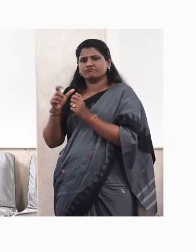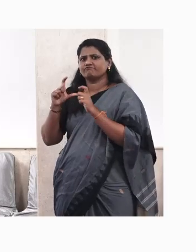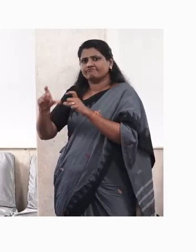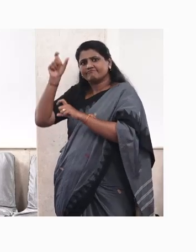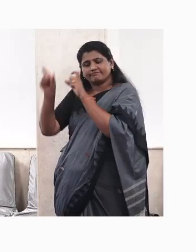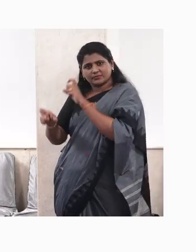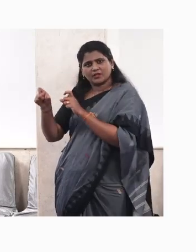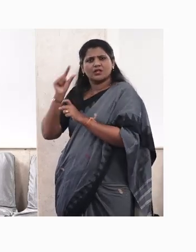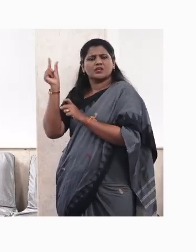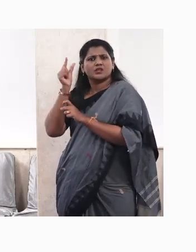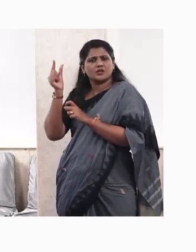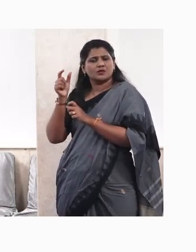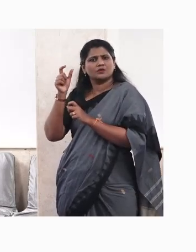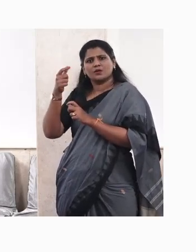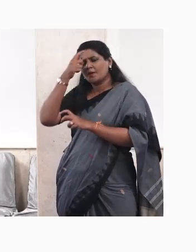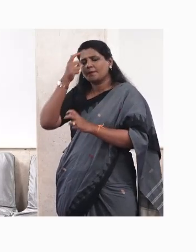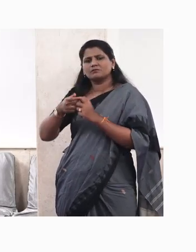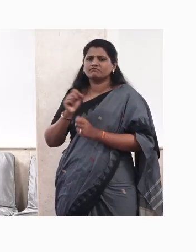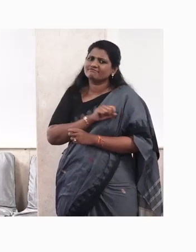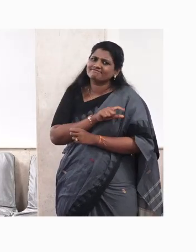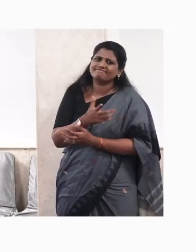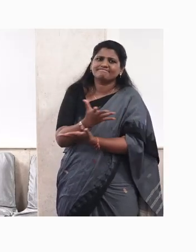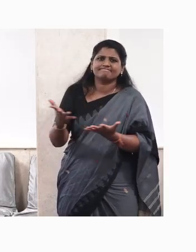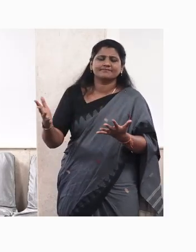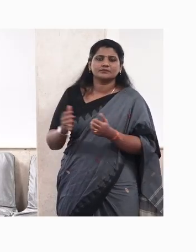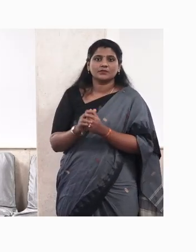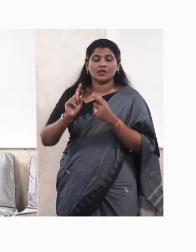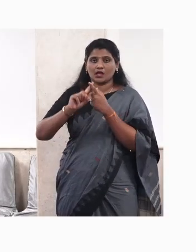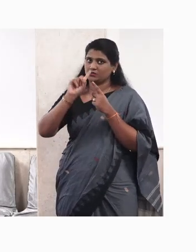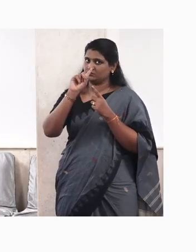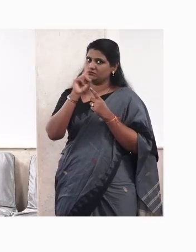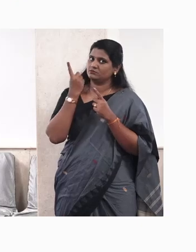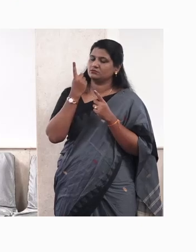the users, the problem and all those things, there was one particular